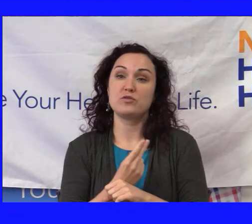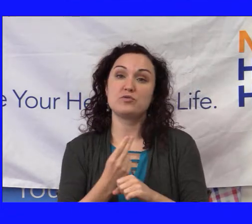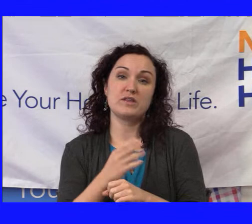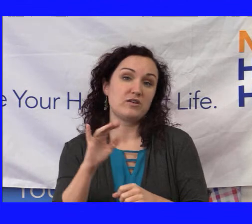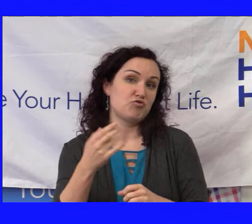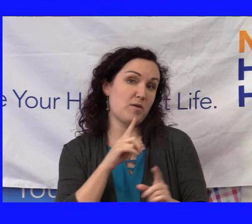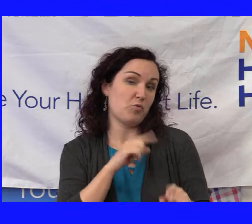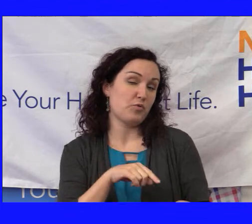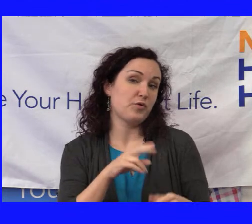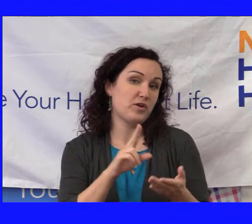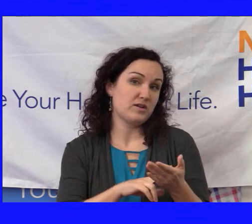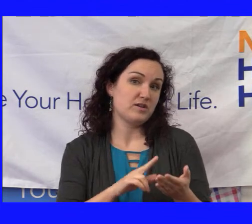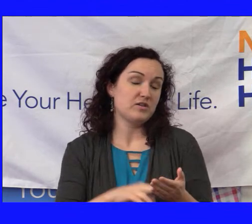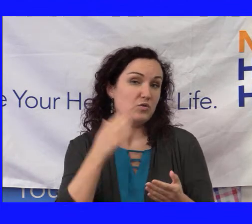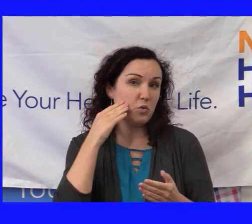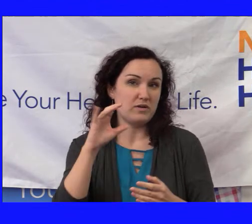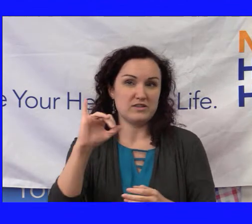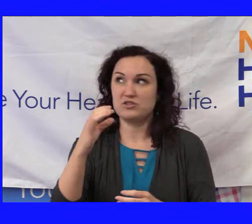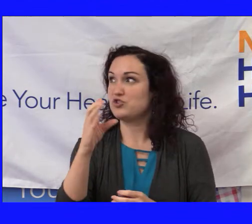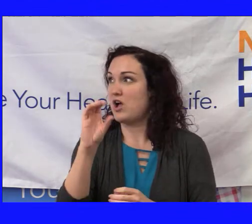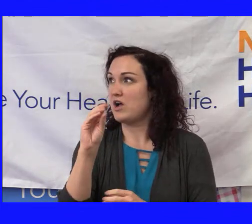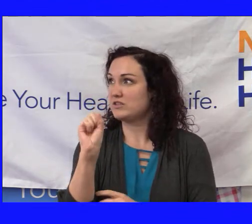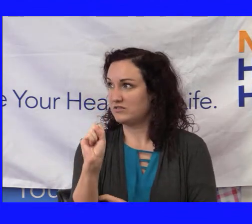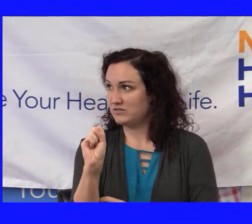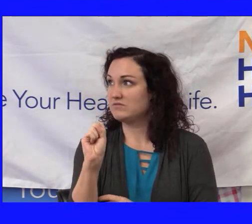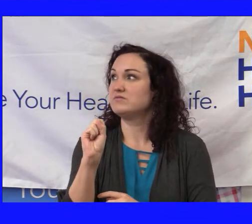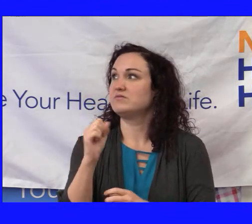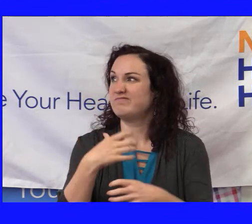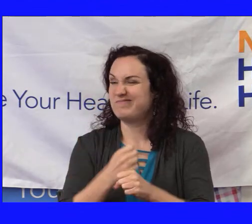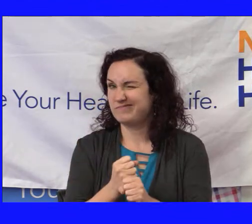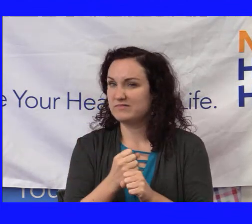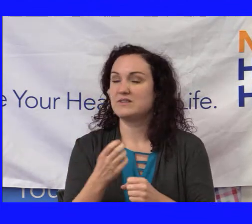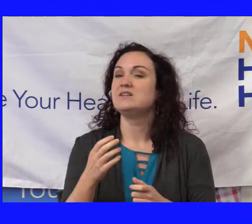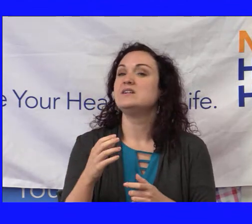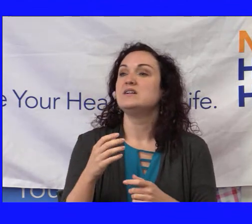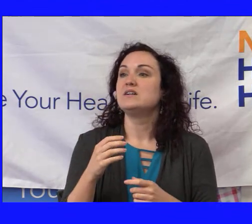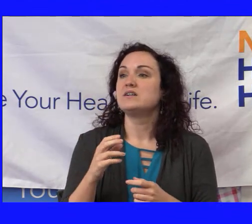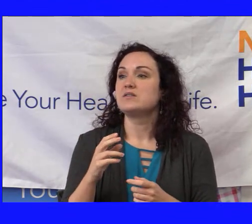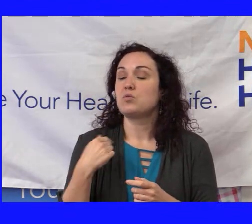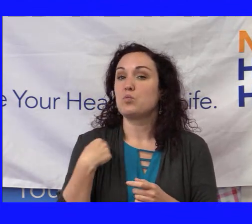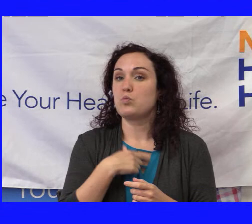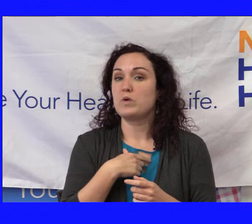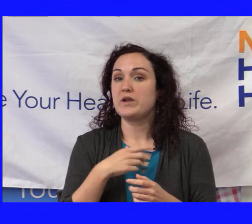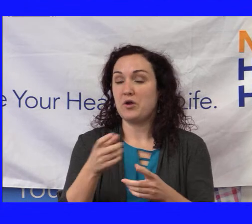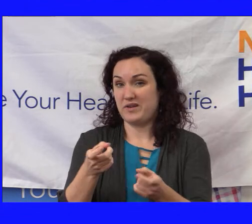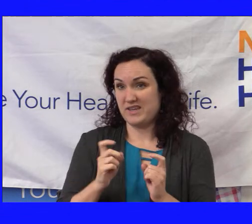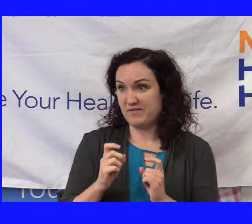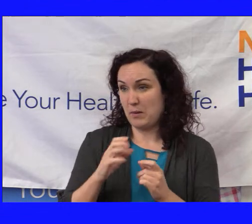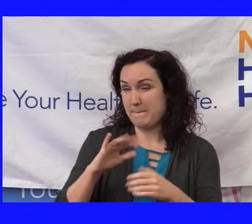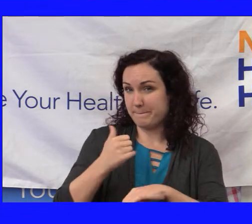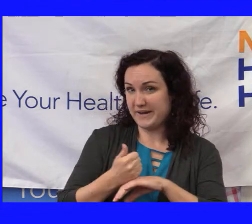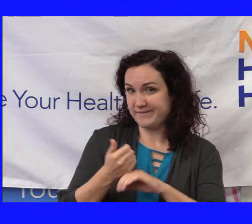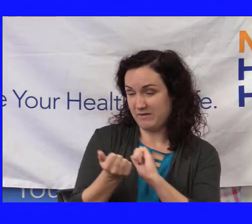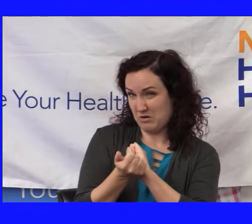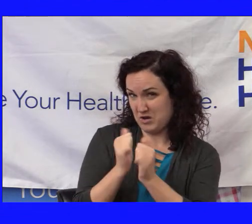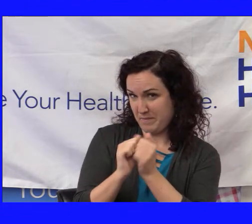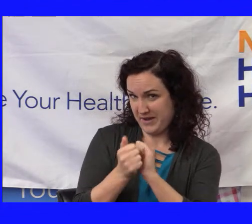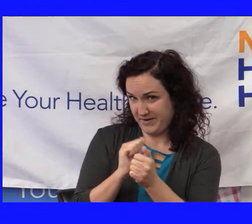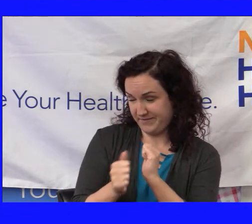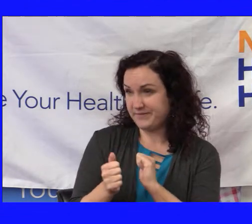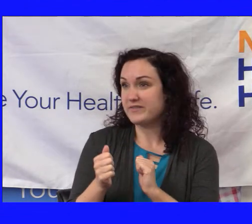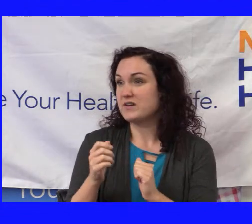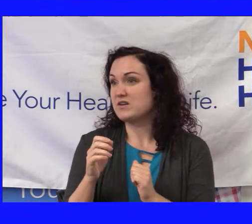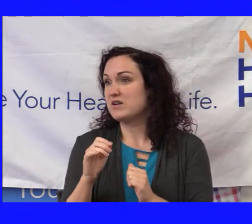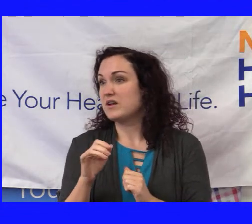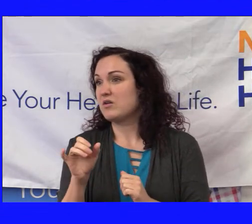order contracting, known as JOCs, as construction contracts that we award based on a public competitive bid, and the